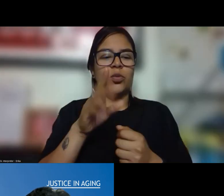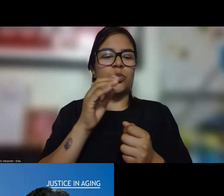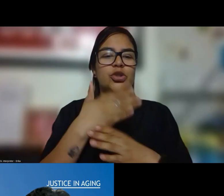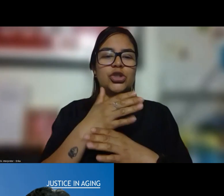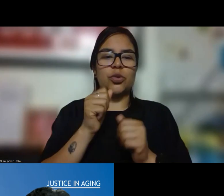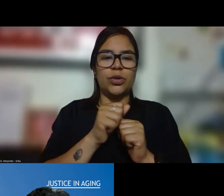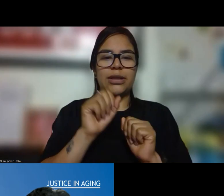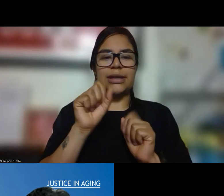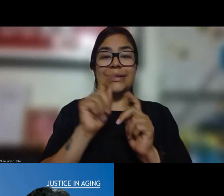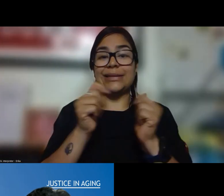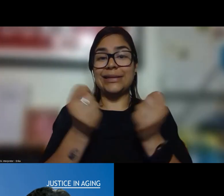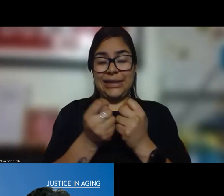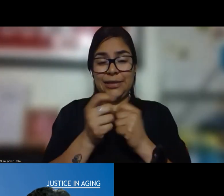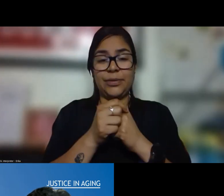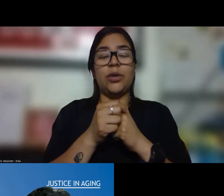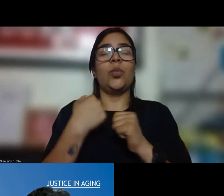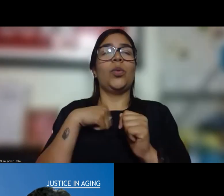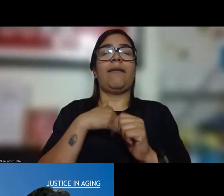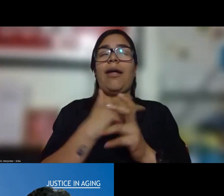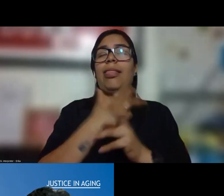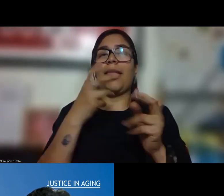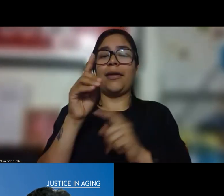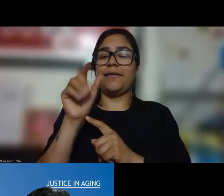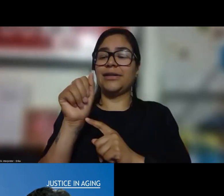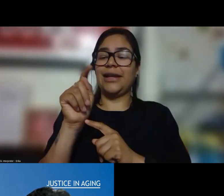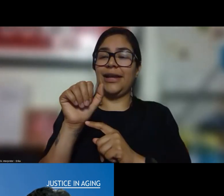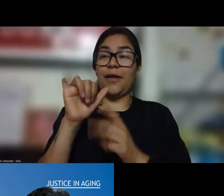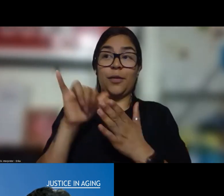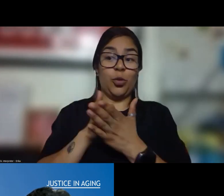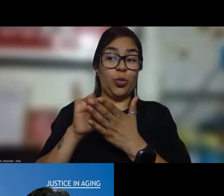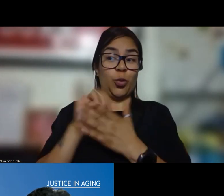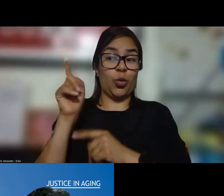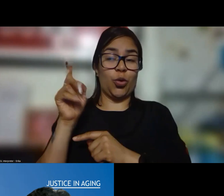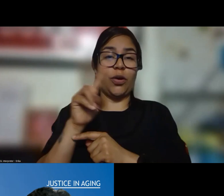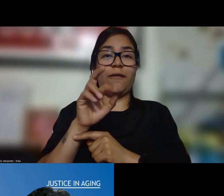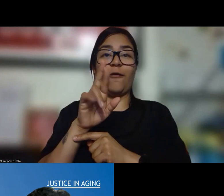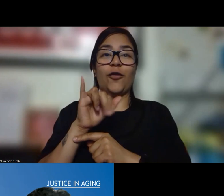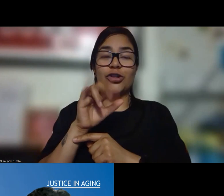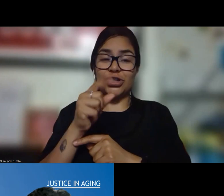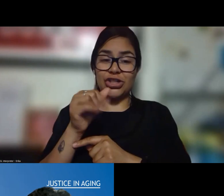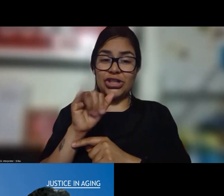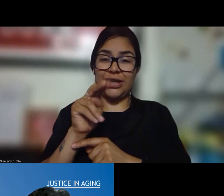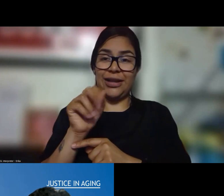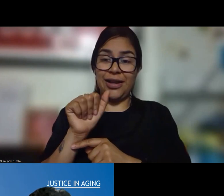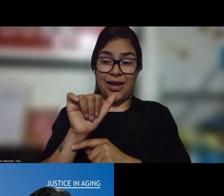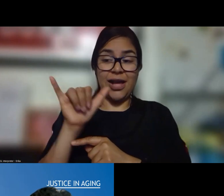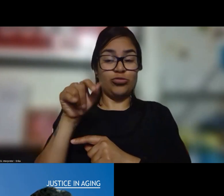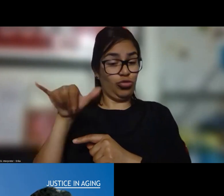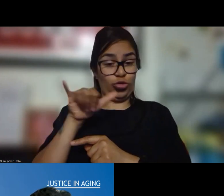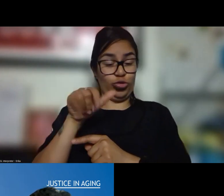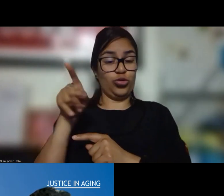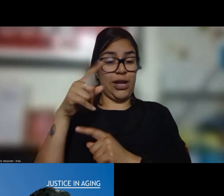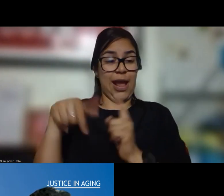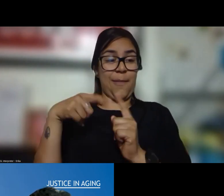CDA team. We got a lot of information and data from the New York area as well as the Virginia area to help us to be able to see